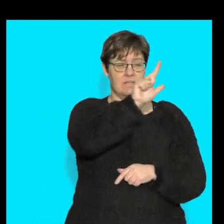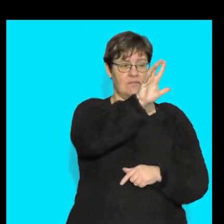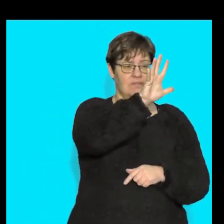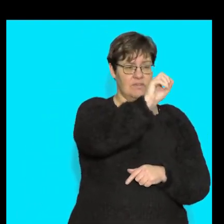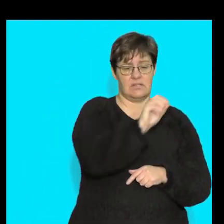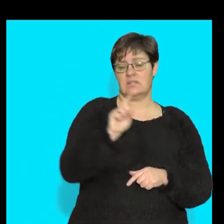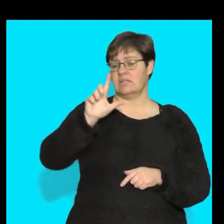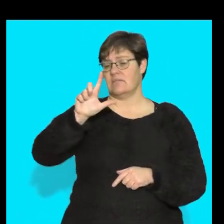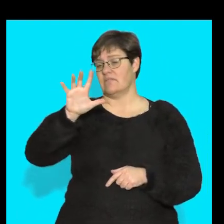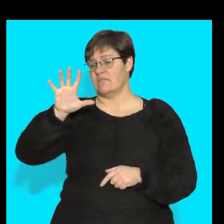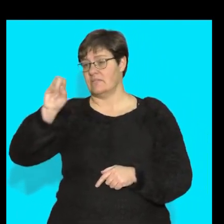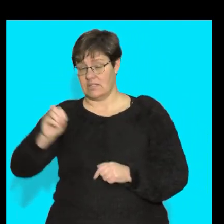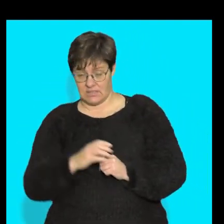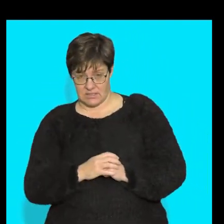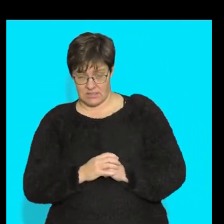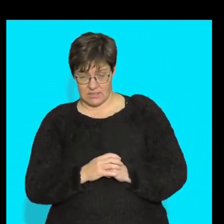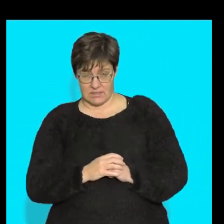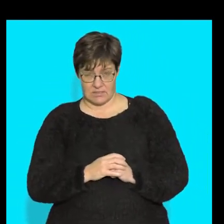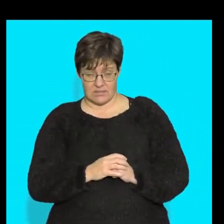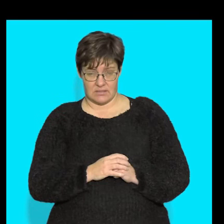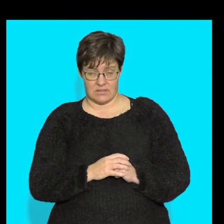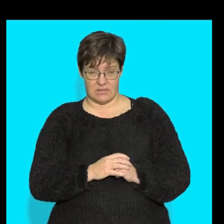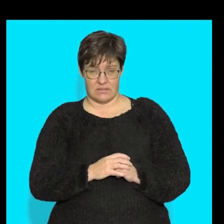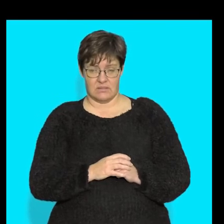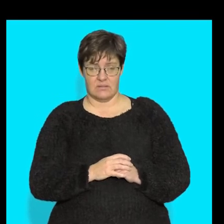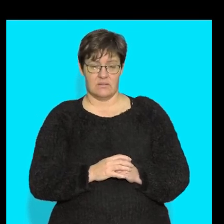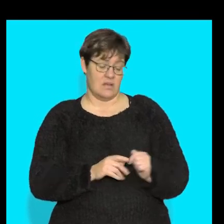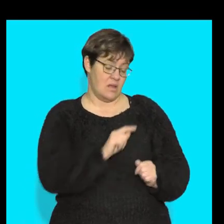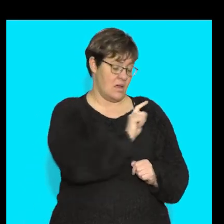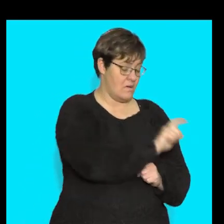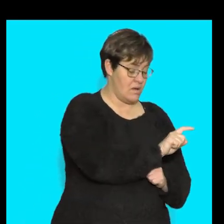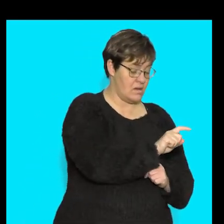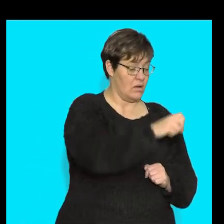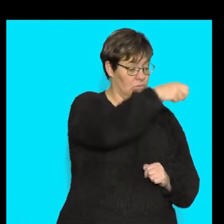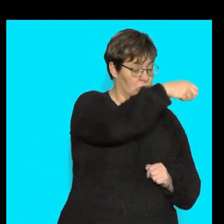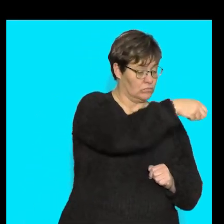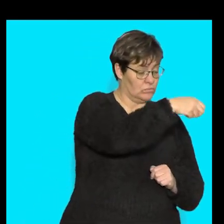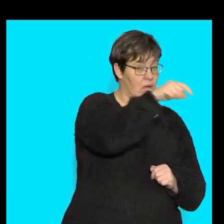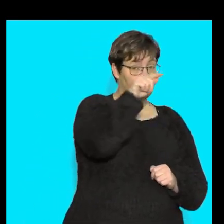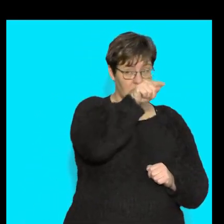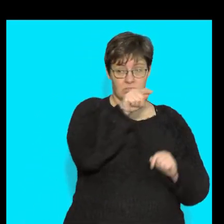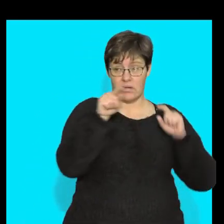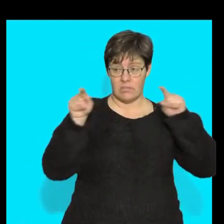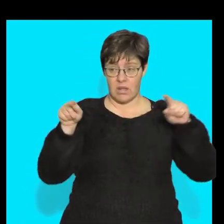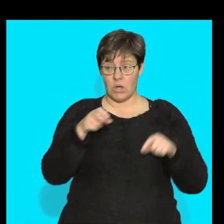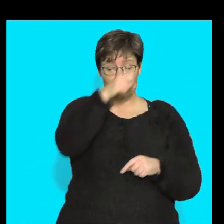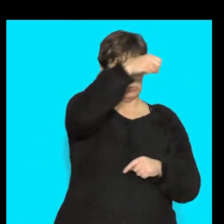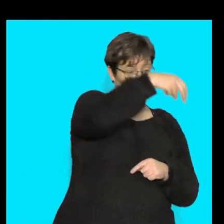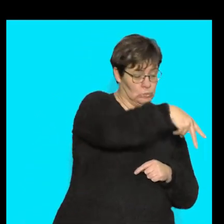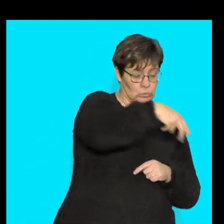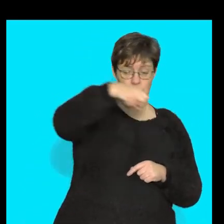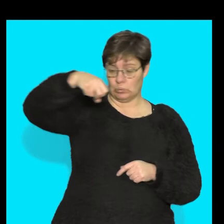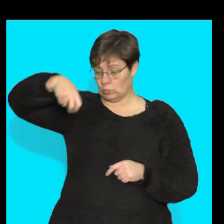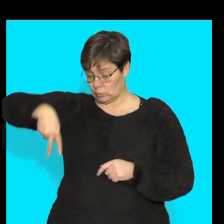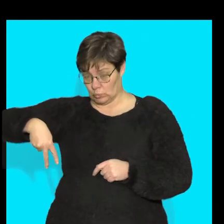were recruited are sitting on 750. And then remember how this goes. Each person must recruit